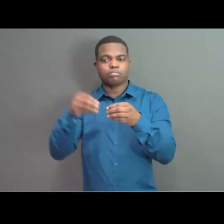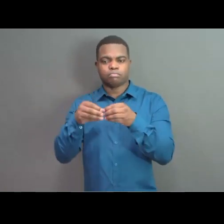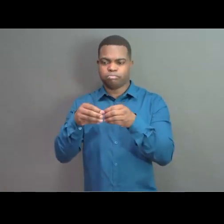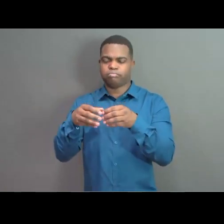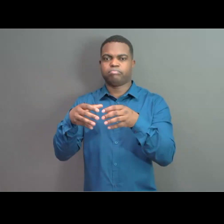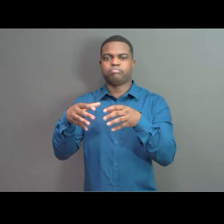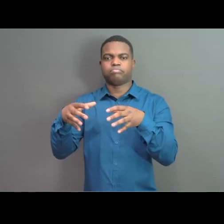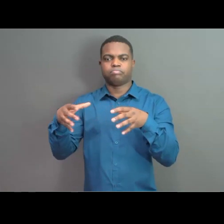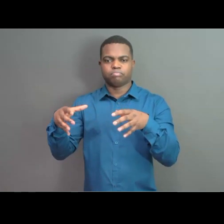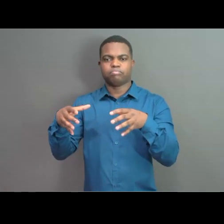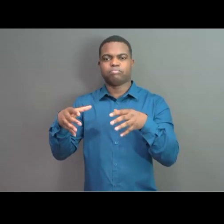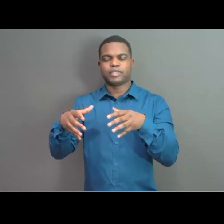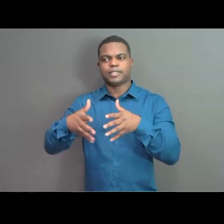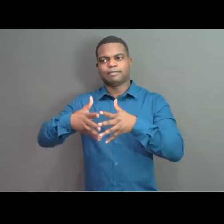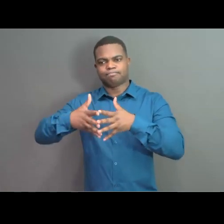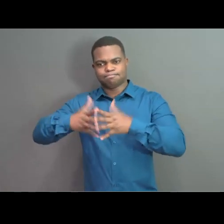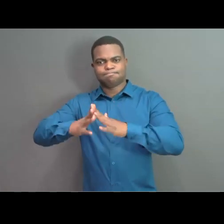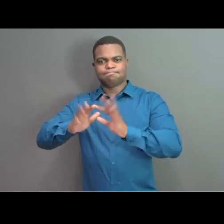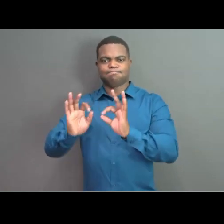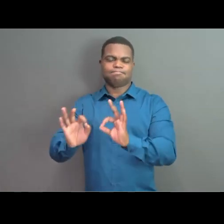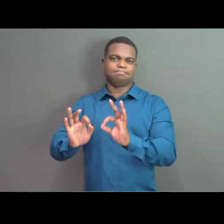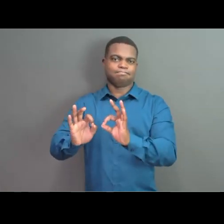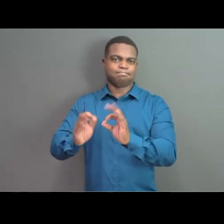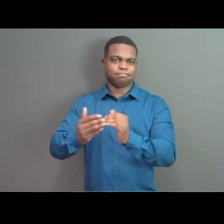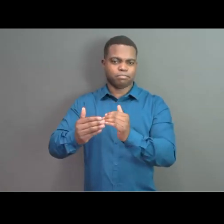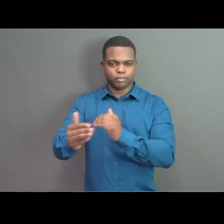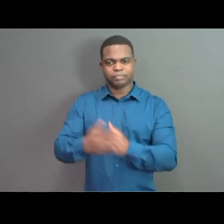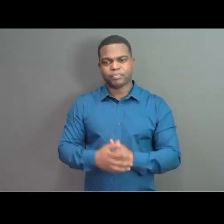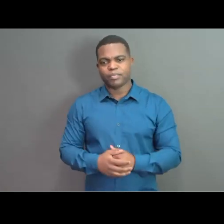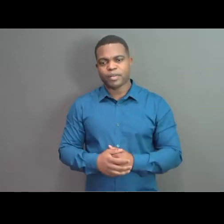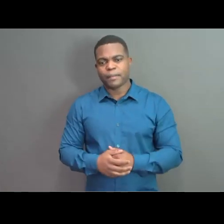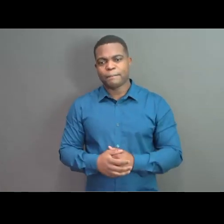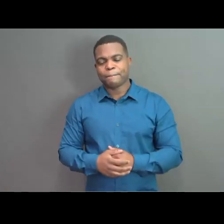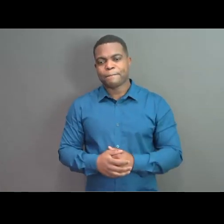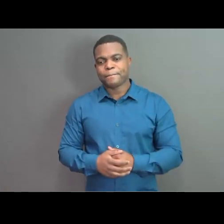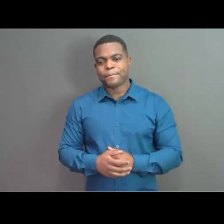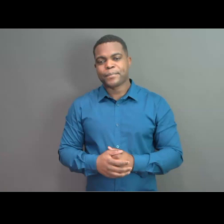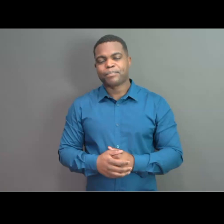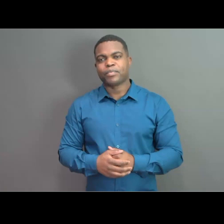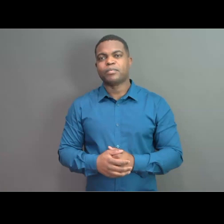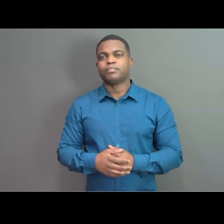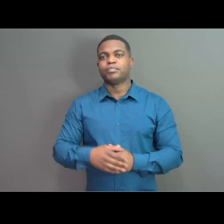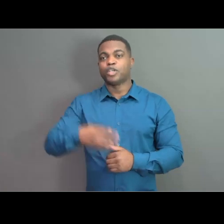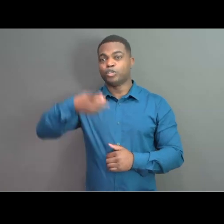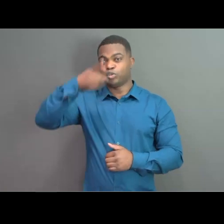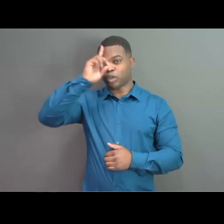represented all over Germany and now going into Austria as well. And what we do is